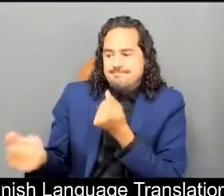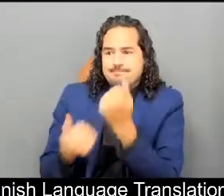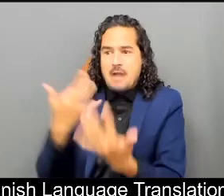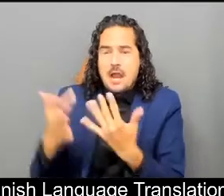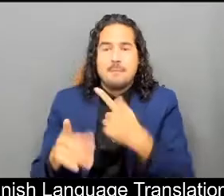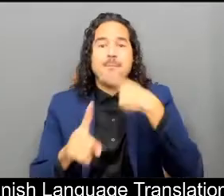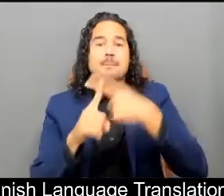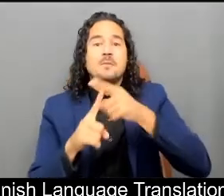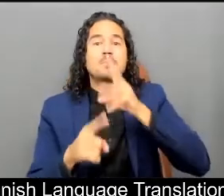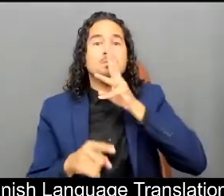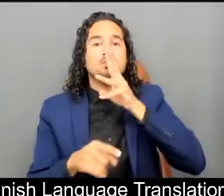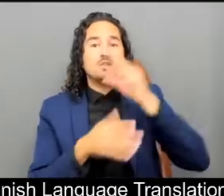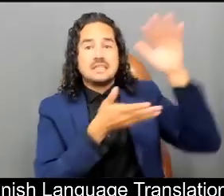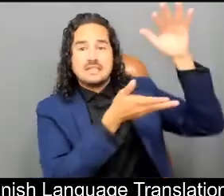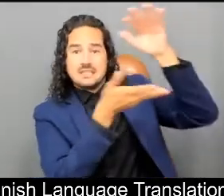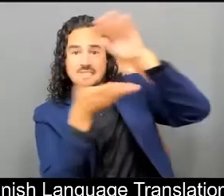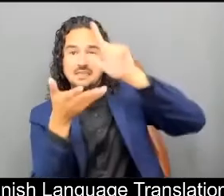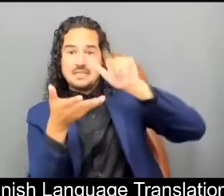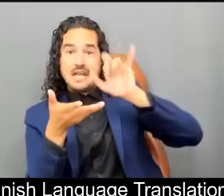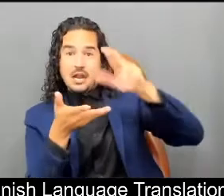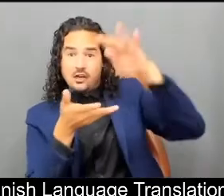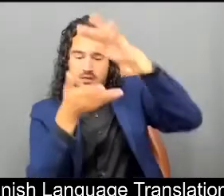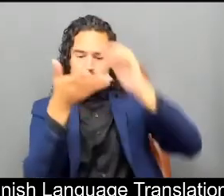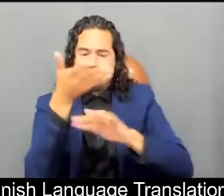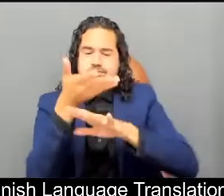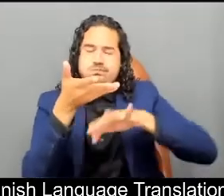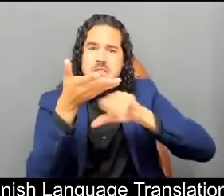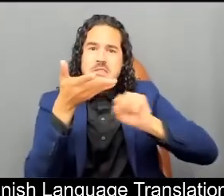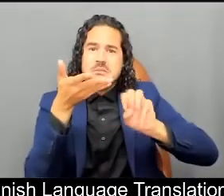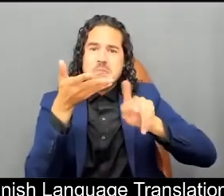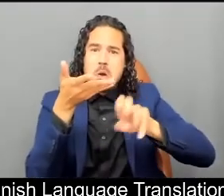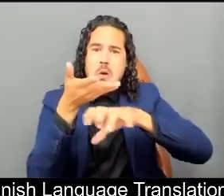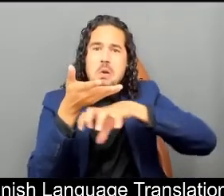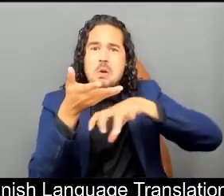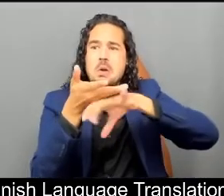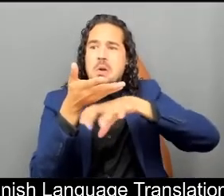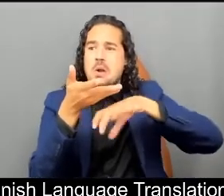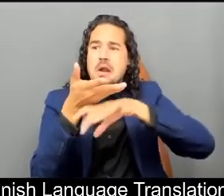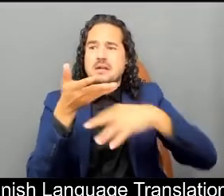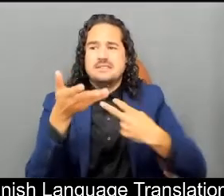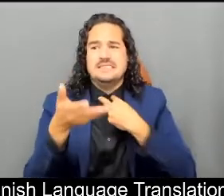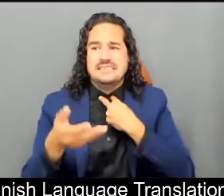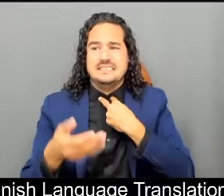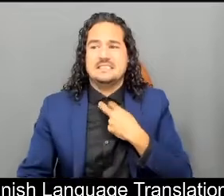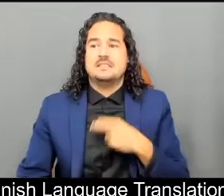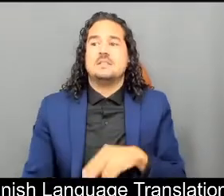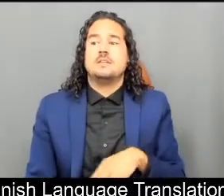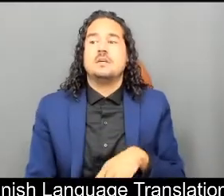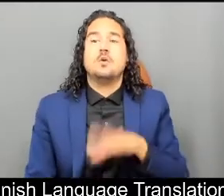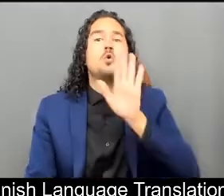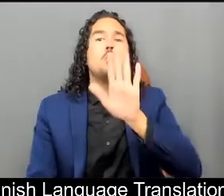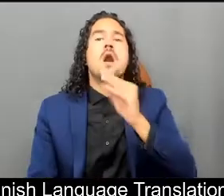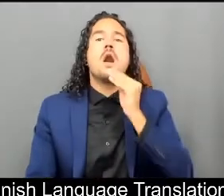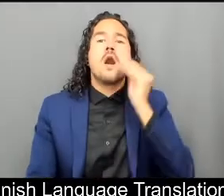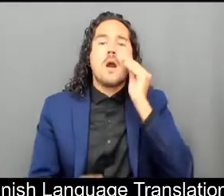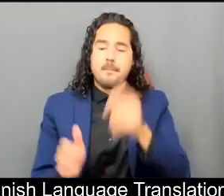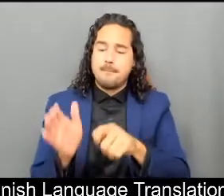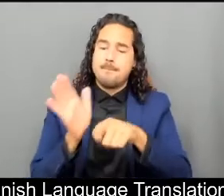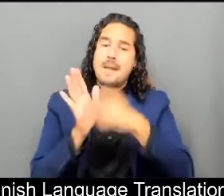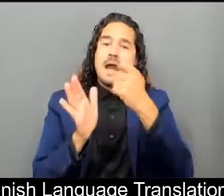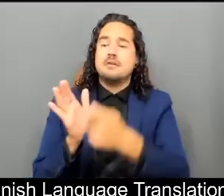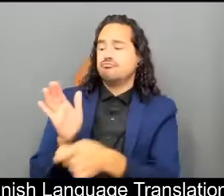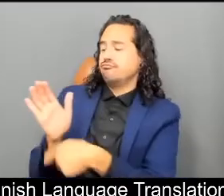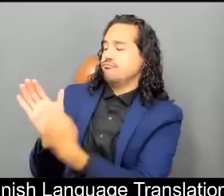in. Compare it to a fire in your fireplace. When it's first starting, it's really smoky. It's not burning really